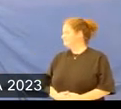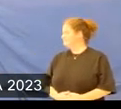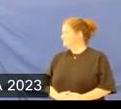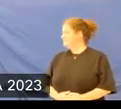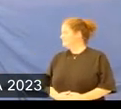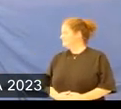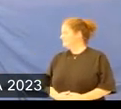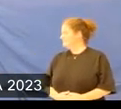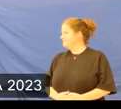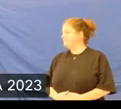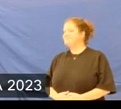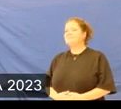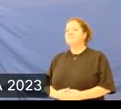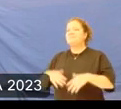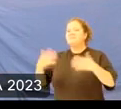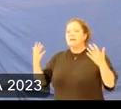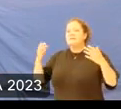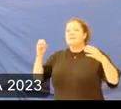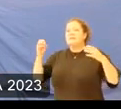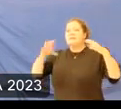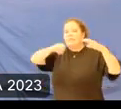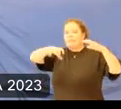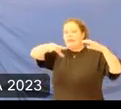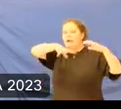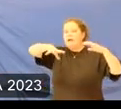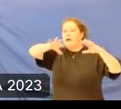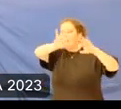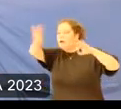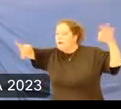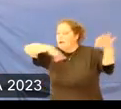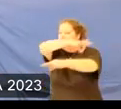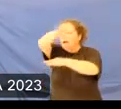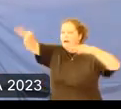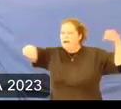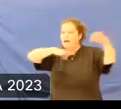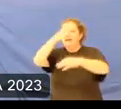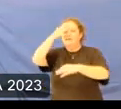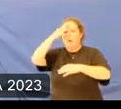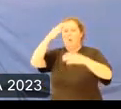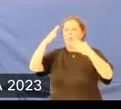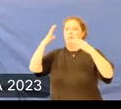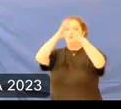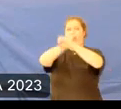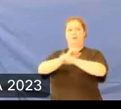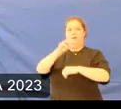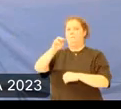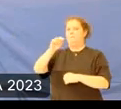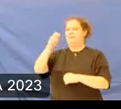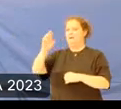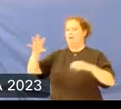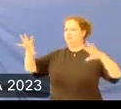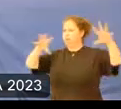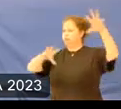dark matter, as you all know, makes up the great bulk of the universe. But the only way in which we know it's there is by